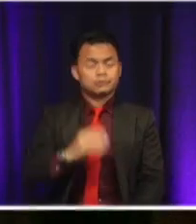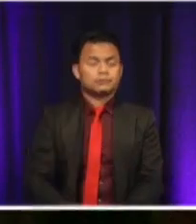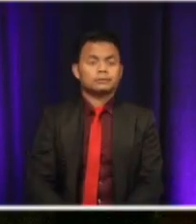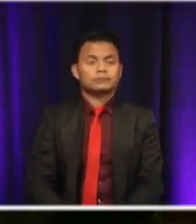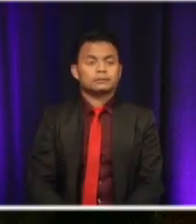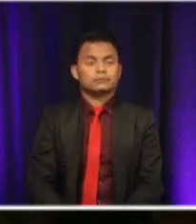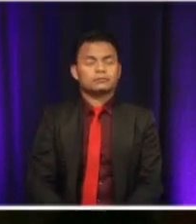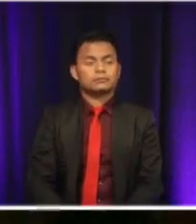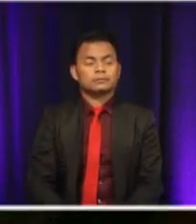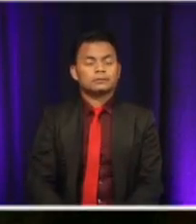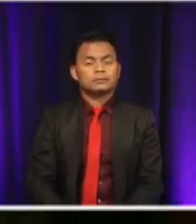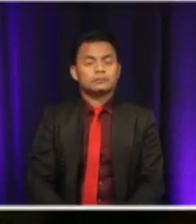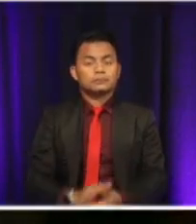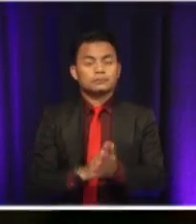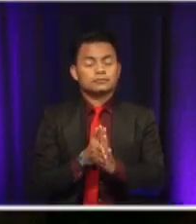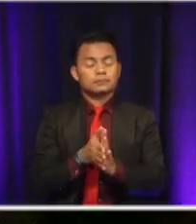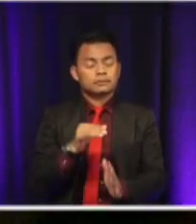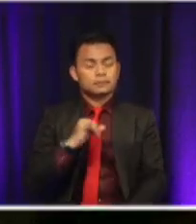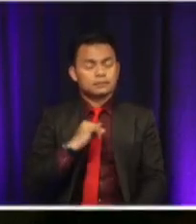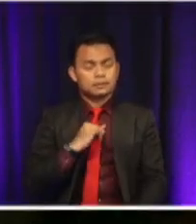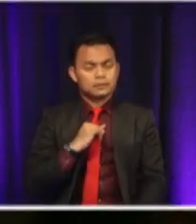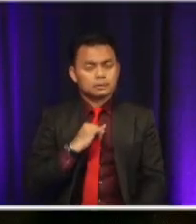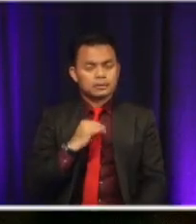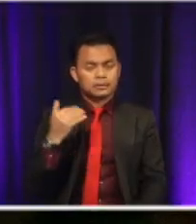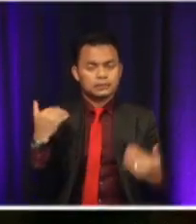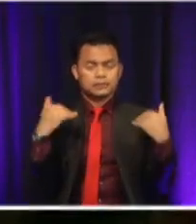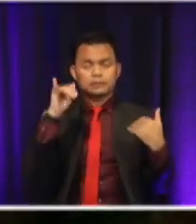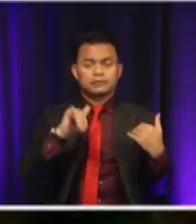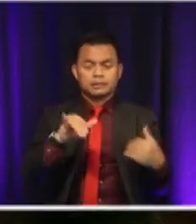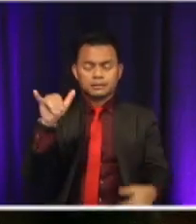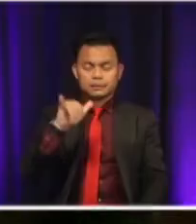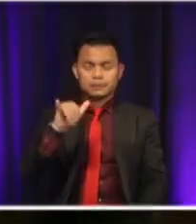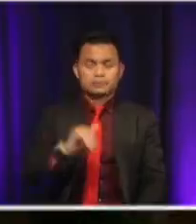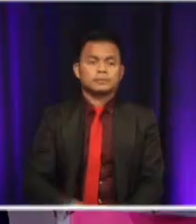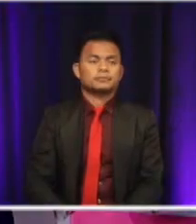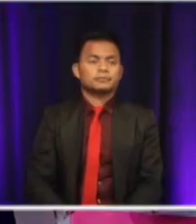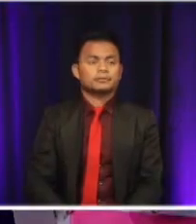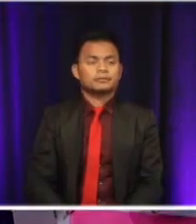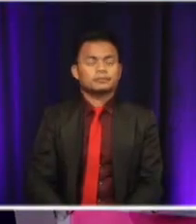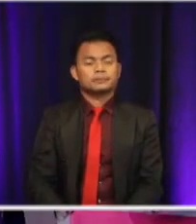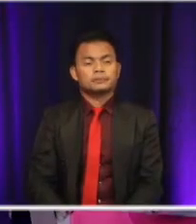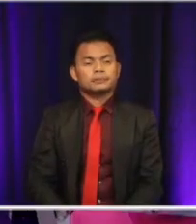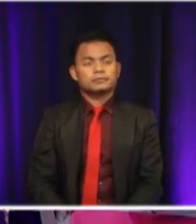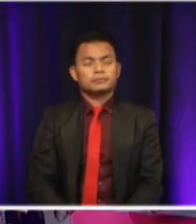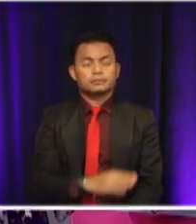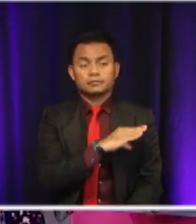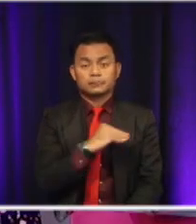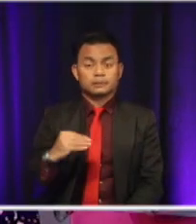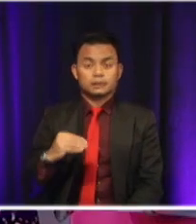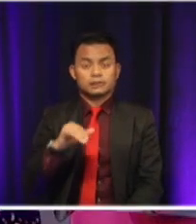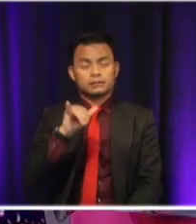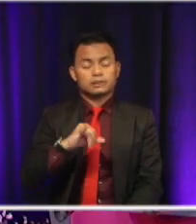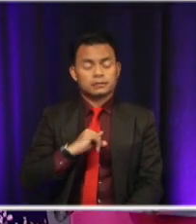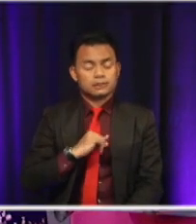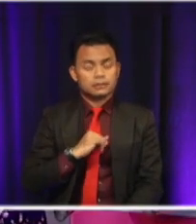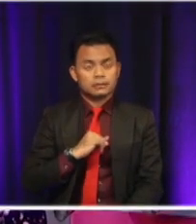question, I have a similar checklist. Go through the requirements of the task. As I mentioned earlier, you're supposed